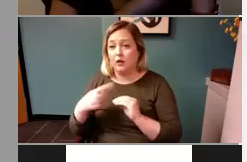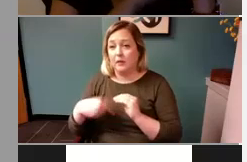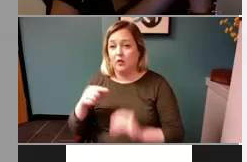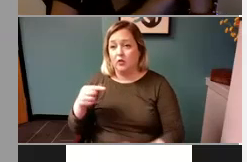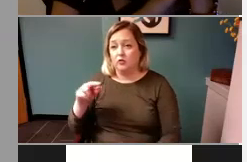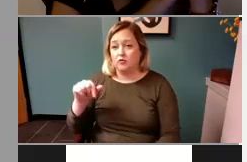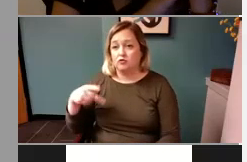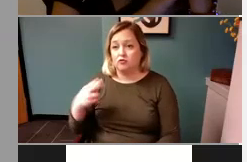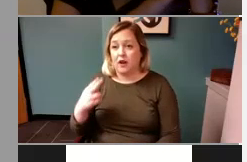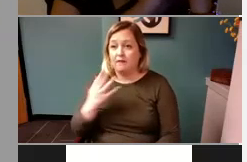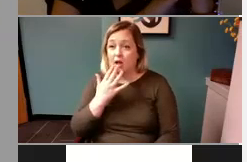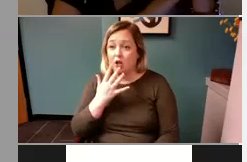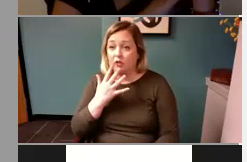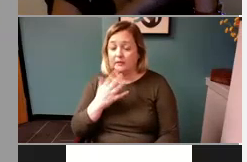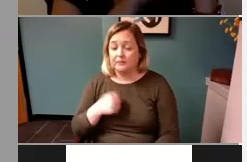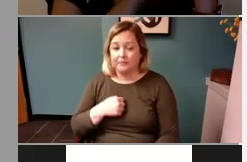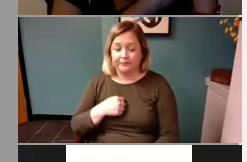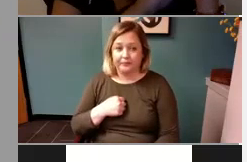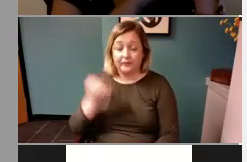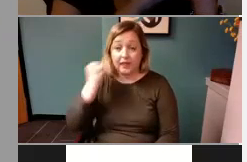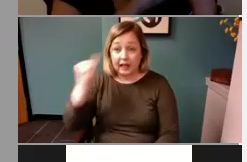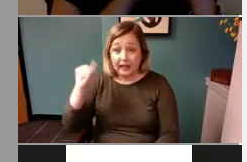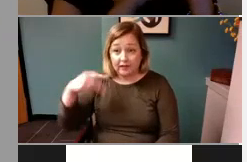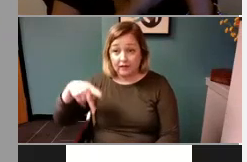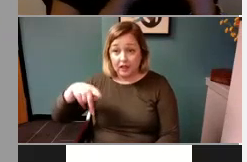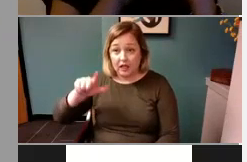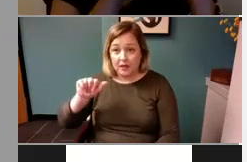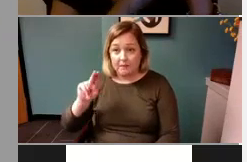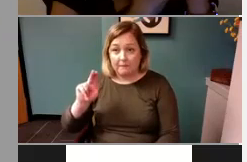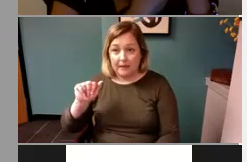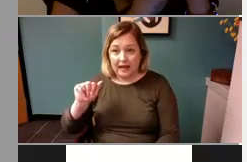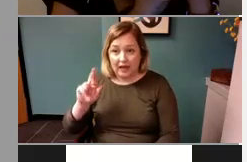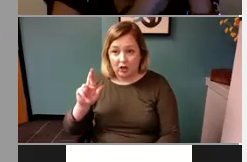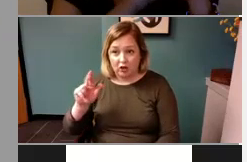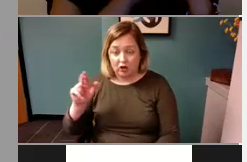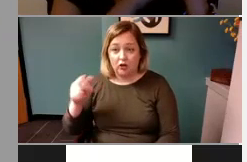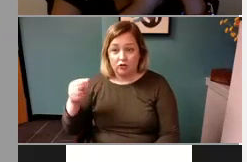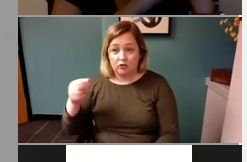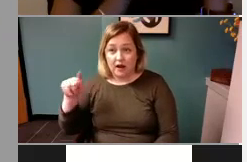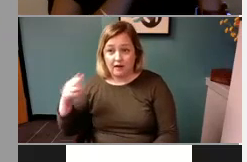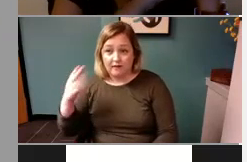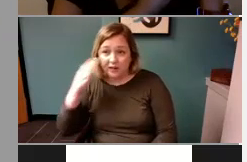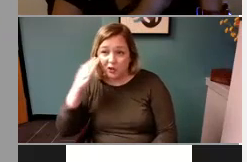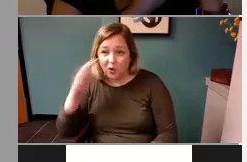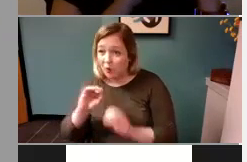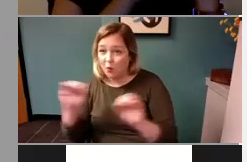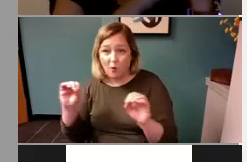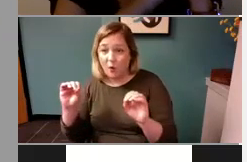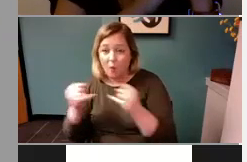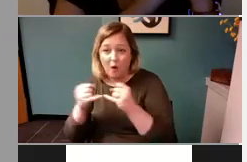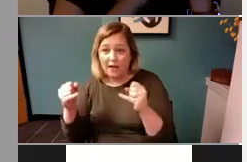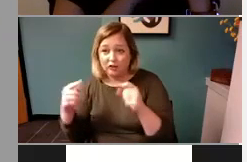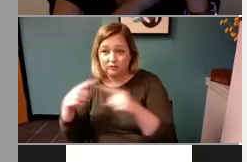a planar graph, that means that we do not have intersecting edges. There is a proof